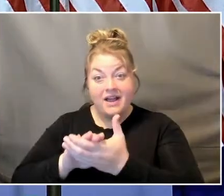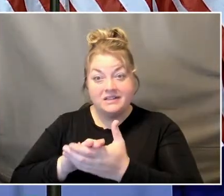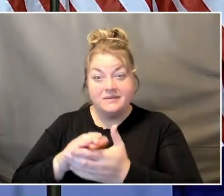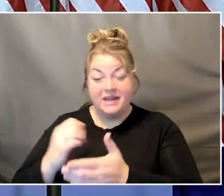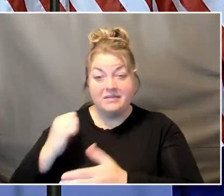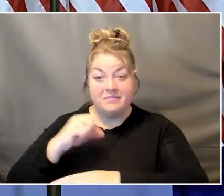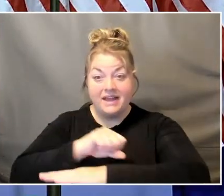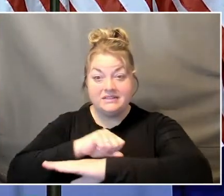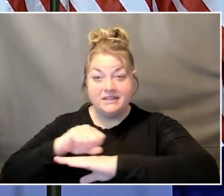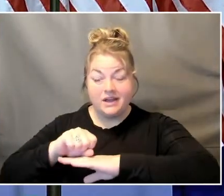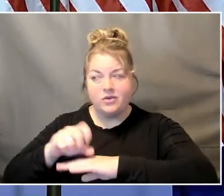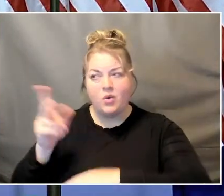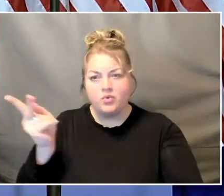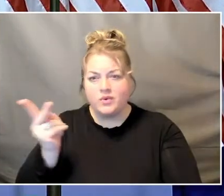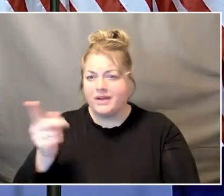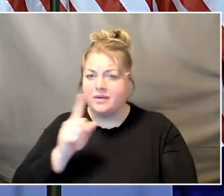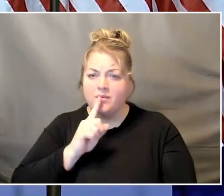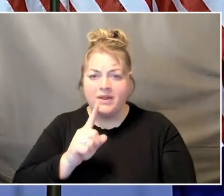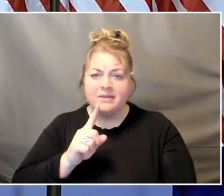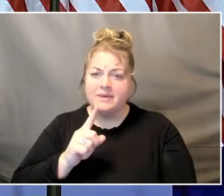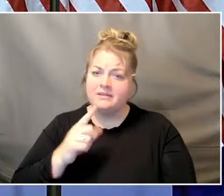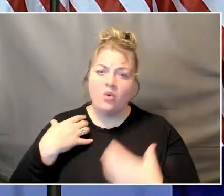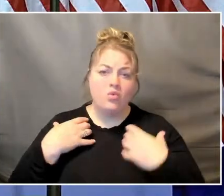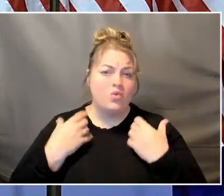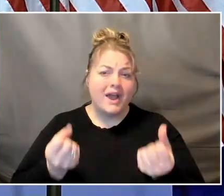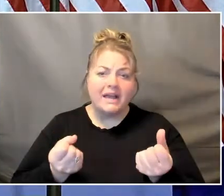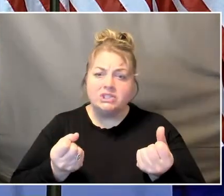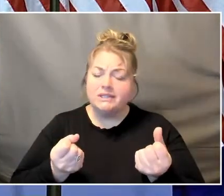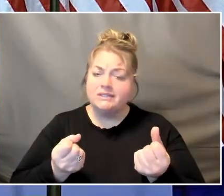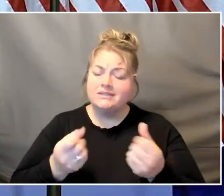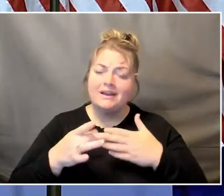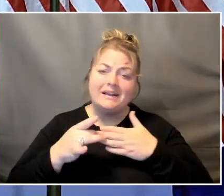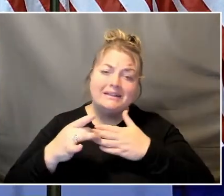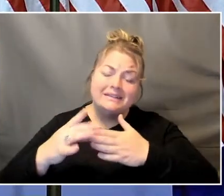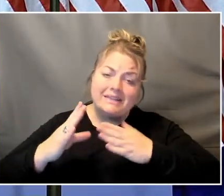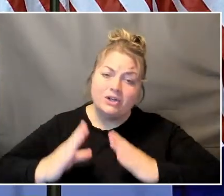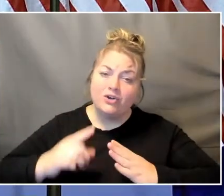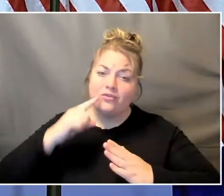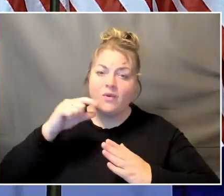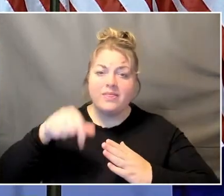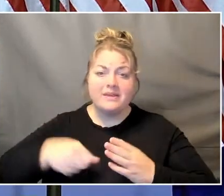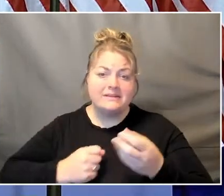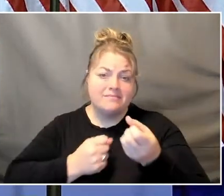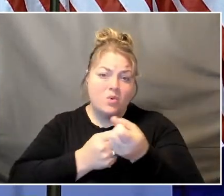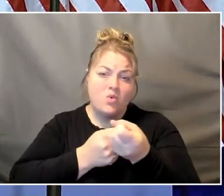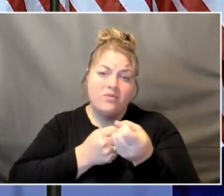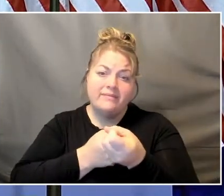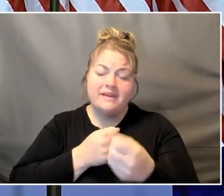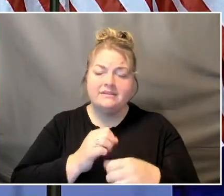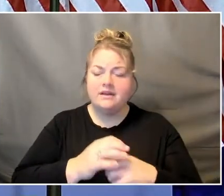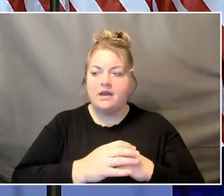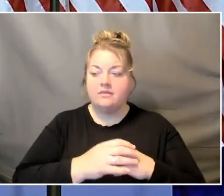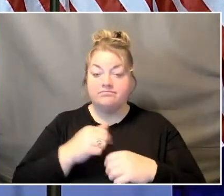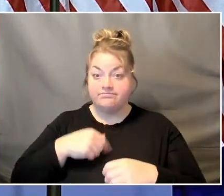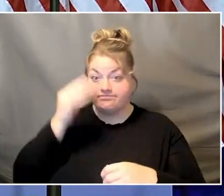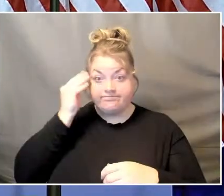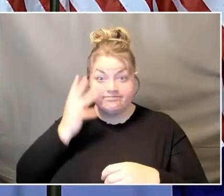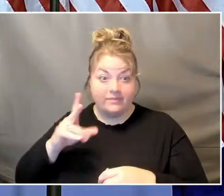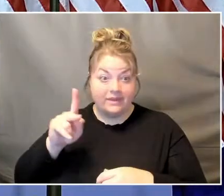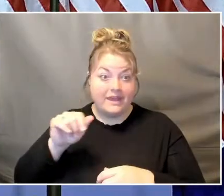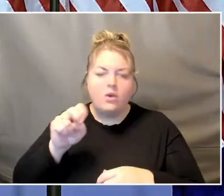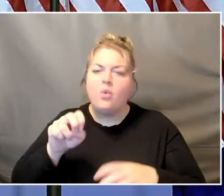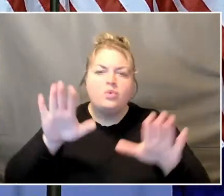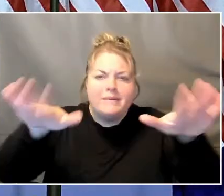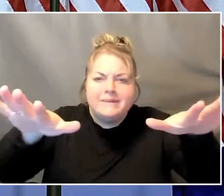you really have been so courageous and such a leader in this movement. You know, I shared with Kate that, and please have a